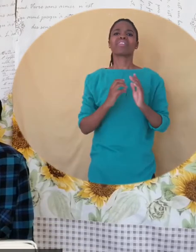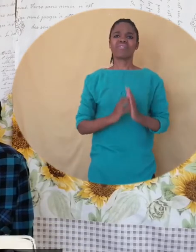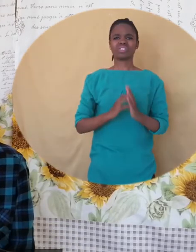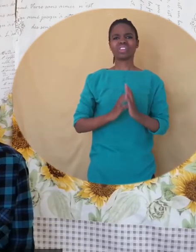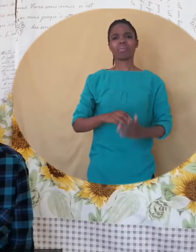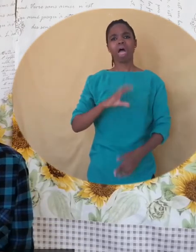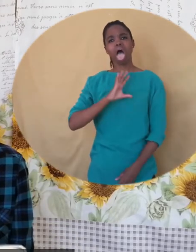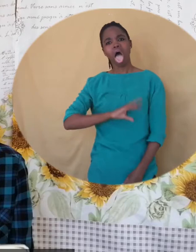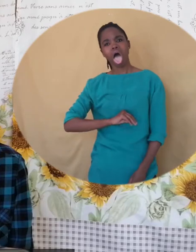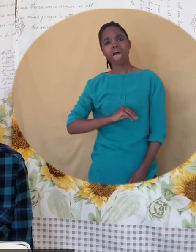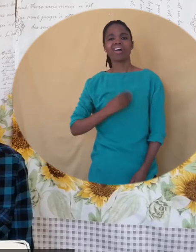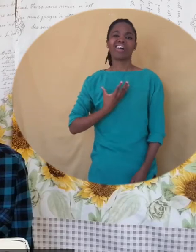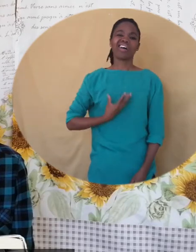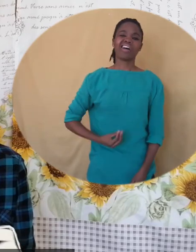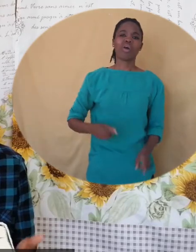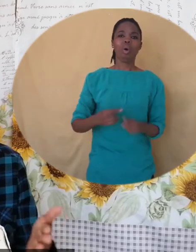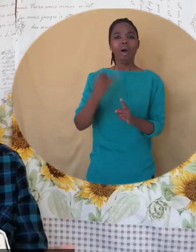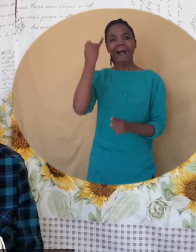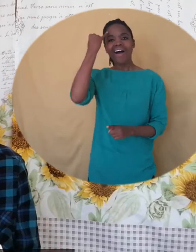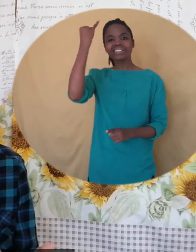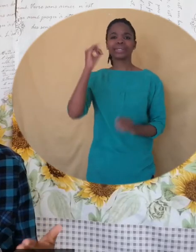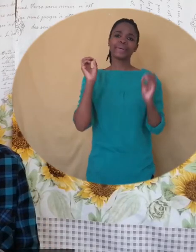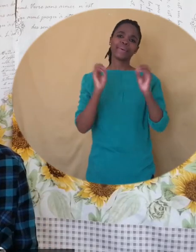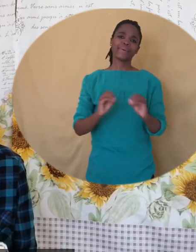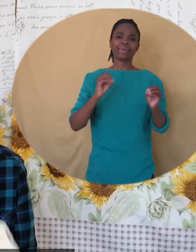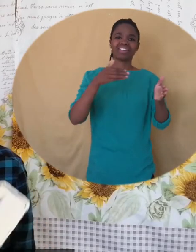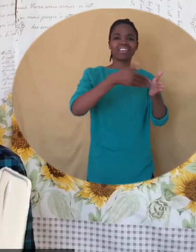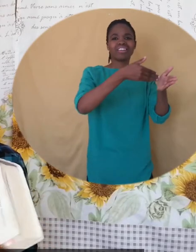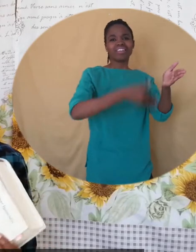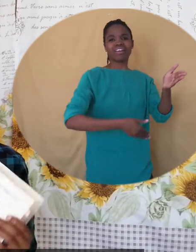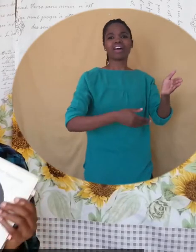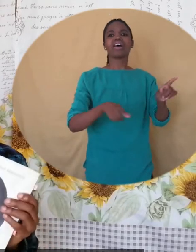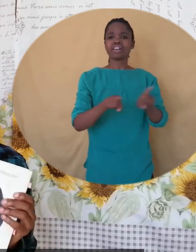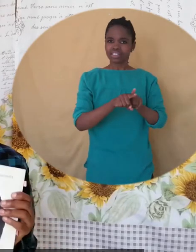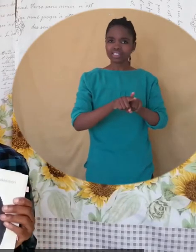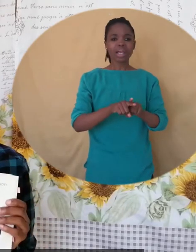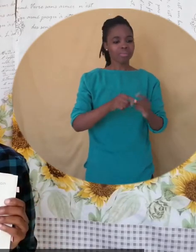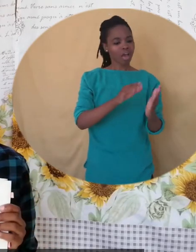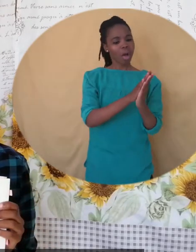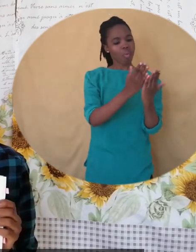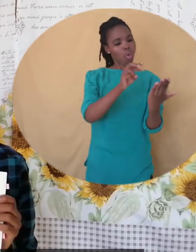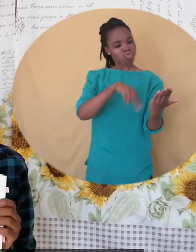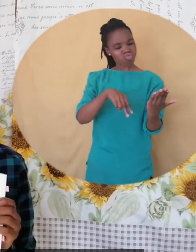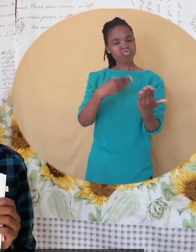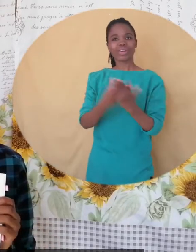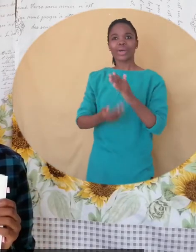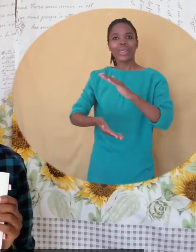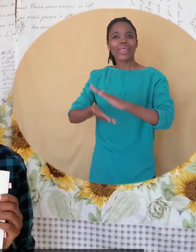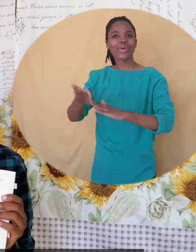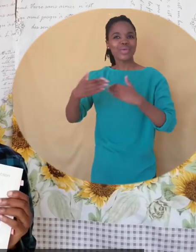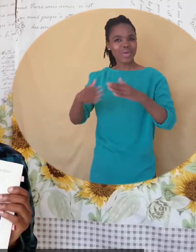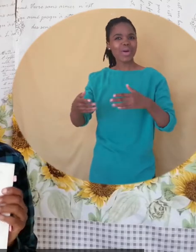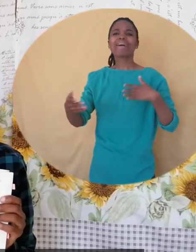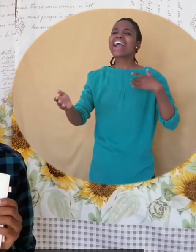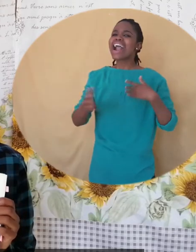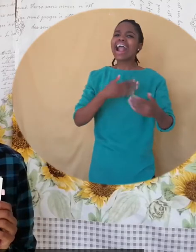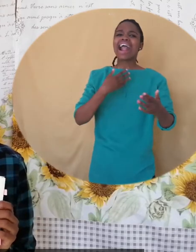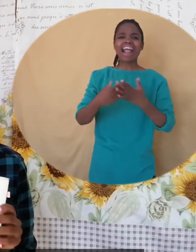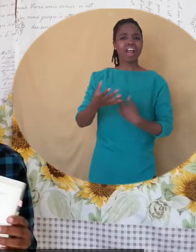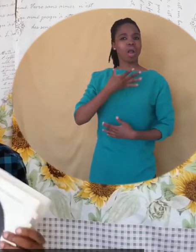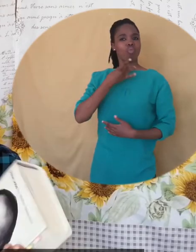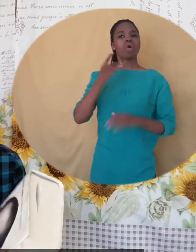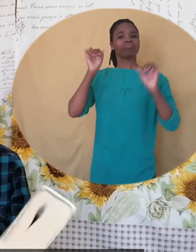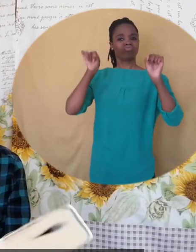you know, demotivated, or I feel like I've got a block in my creativity, I always try to read this book and understand that, you know, anything